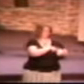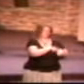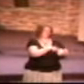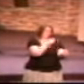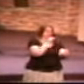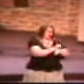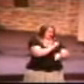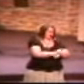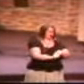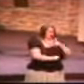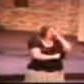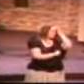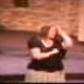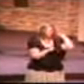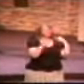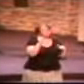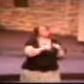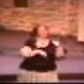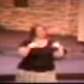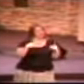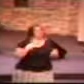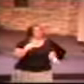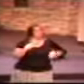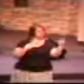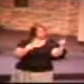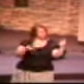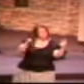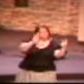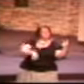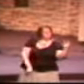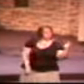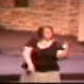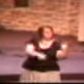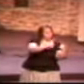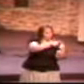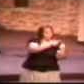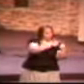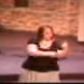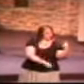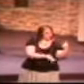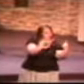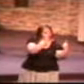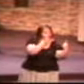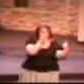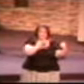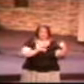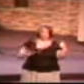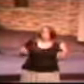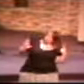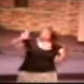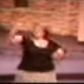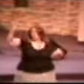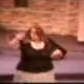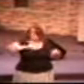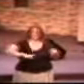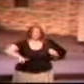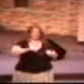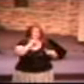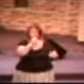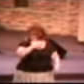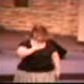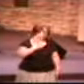You cannot have two gods there is one God this is your kingdom not